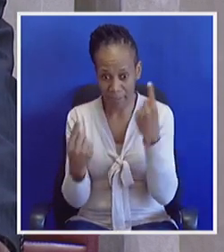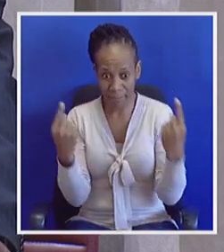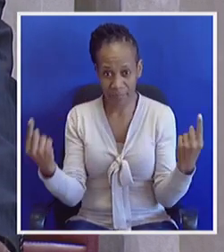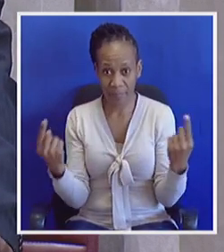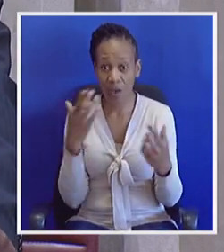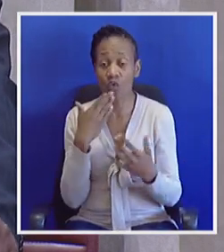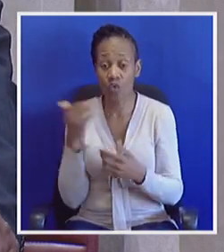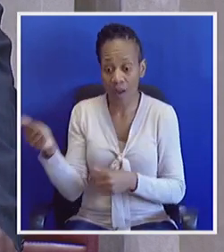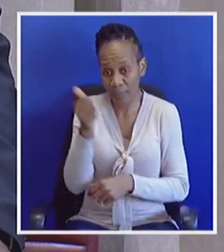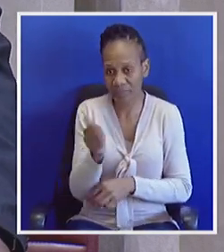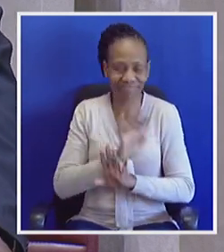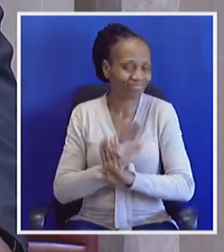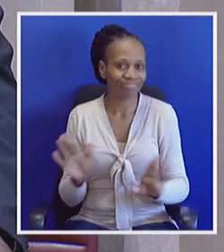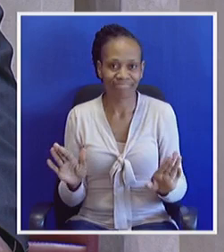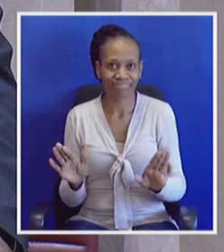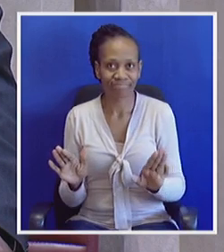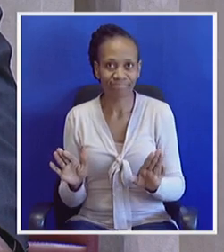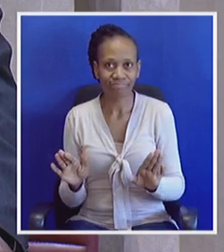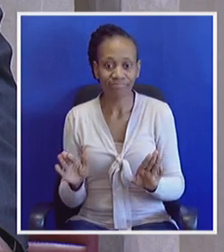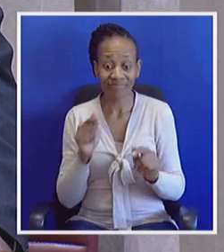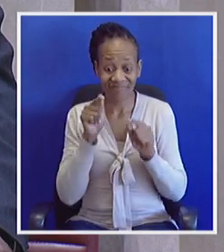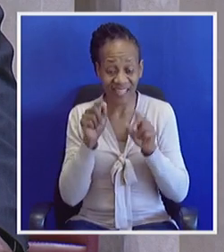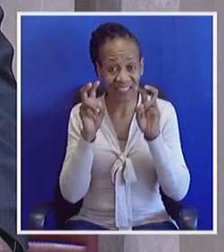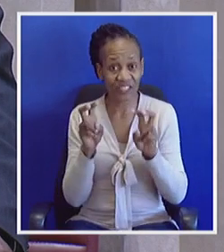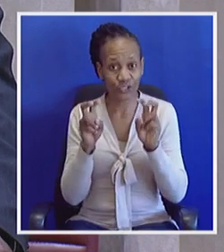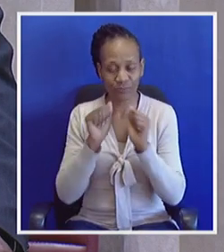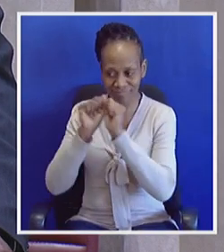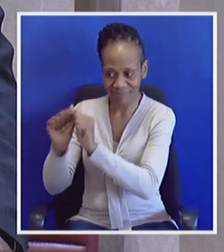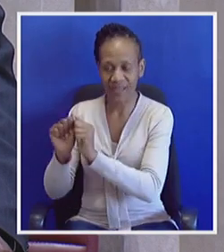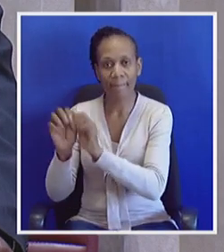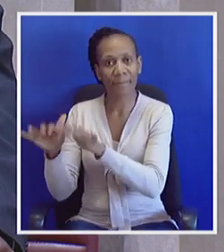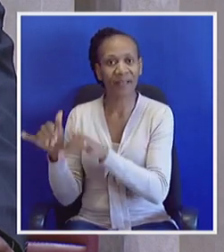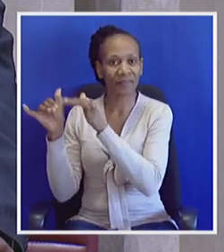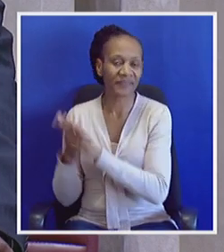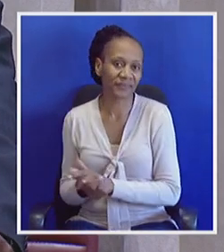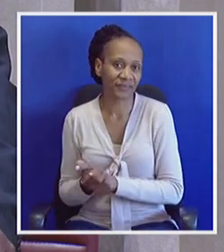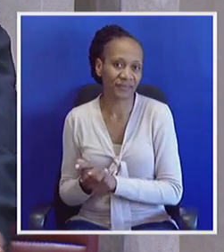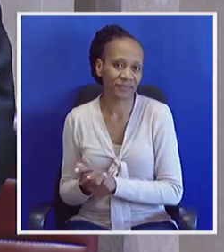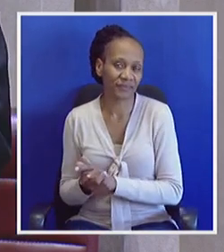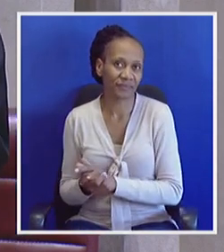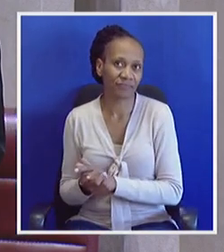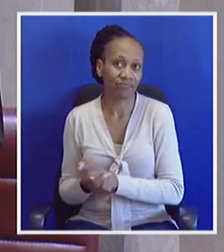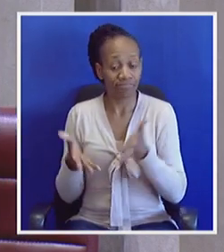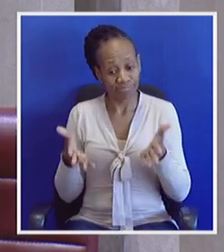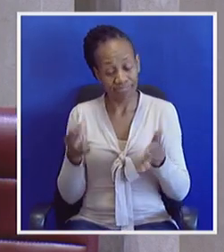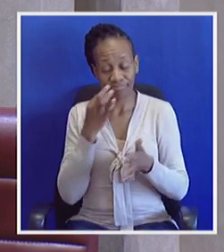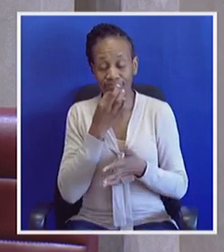be appointed. That is left to the cabinet to deal with. So I would say, much as the matter has